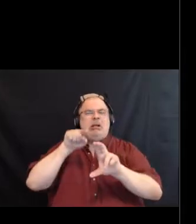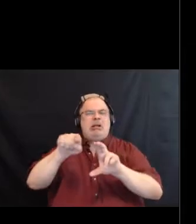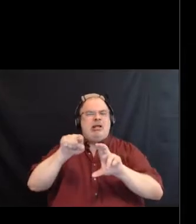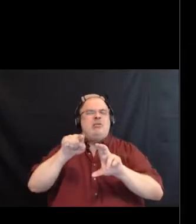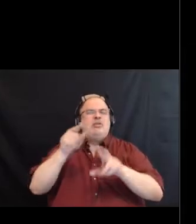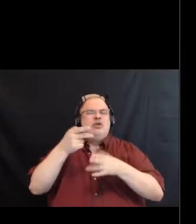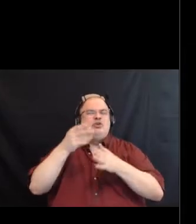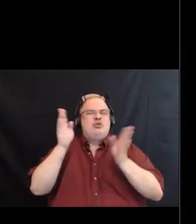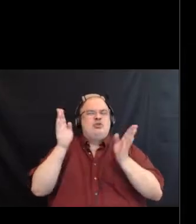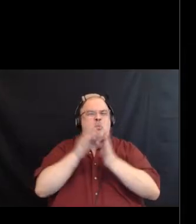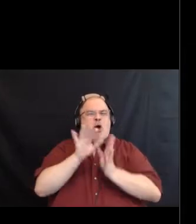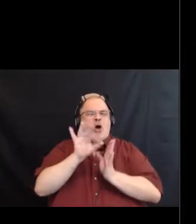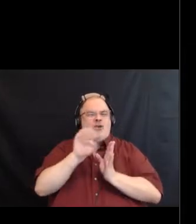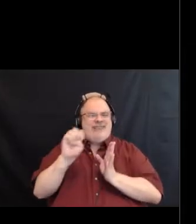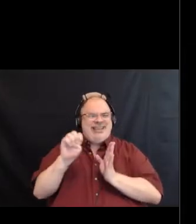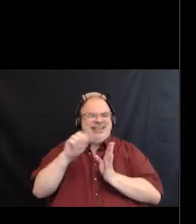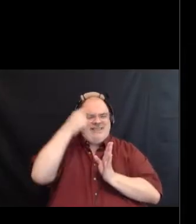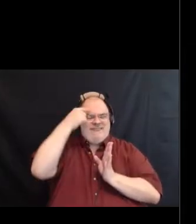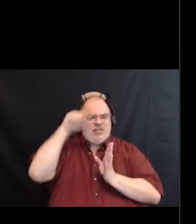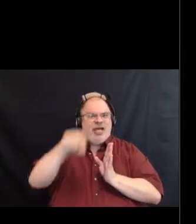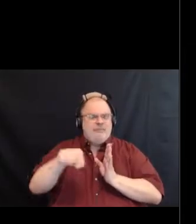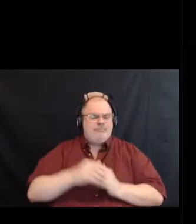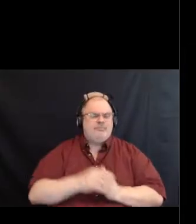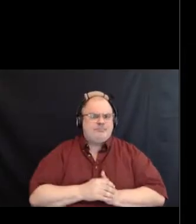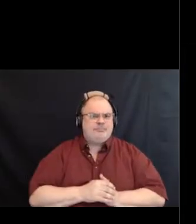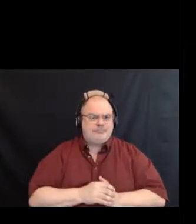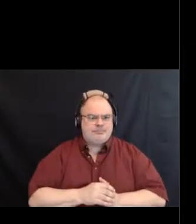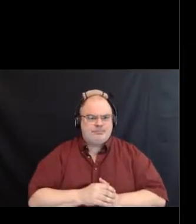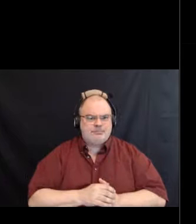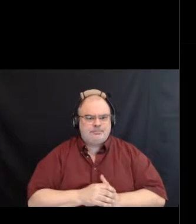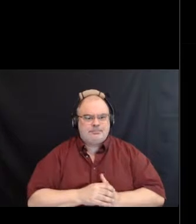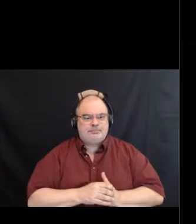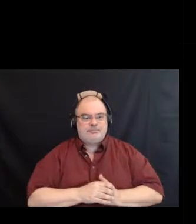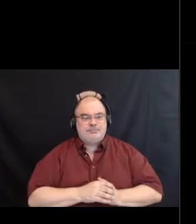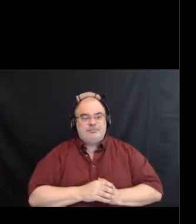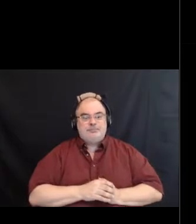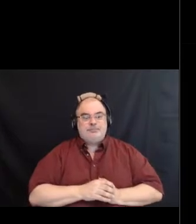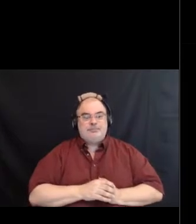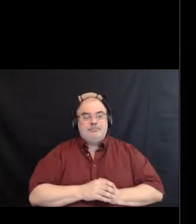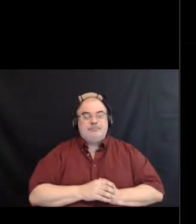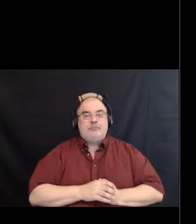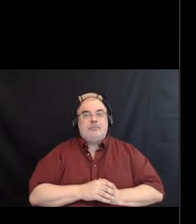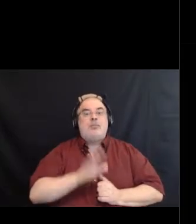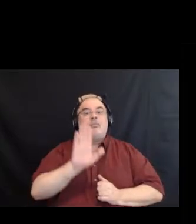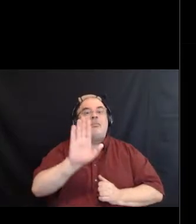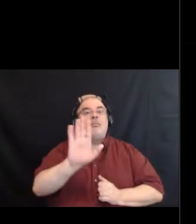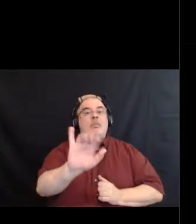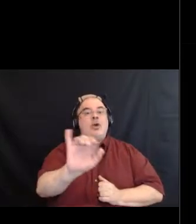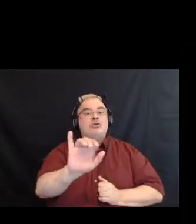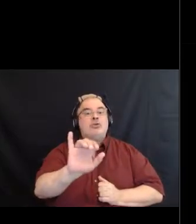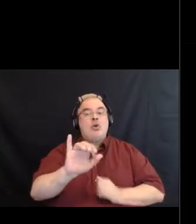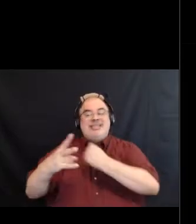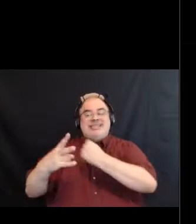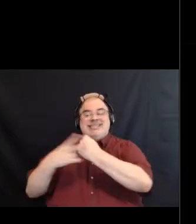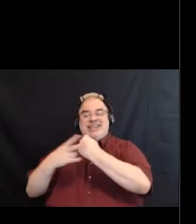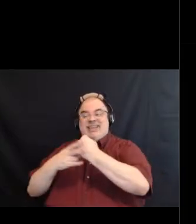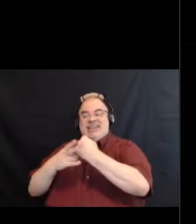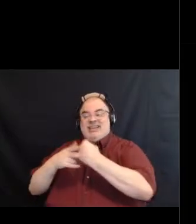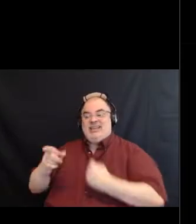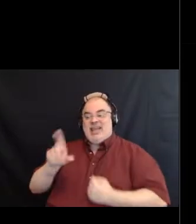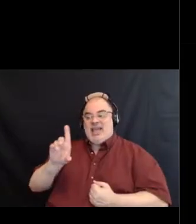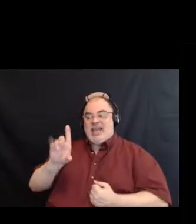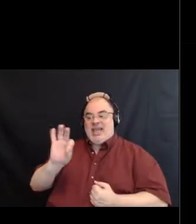but that does exist, and it comes out of the performance. Also, it's important to note that the savings option, the